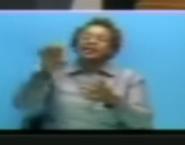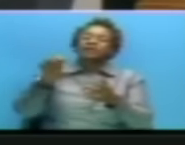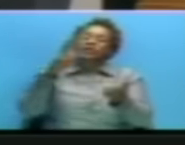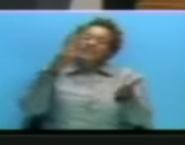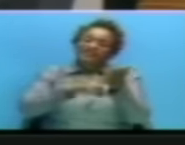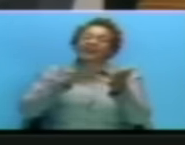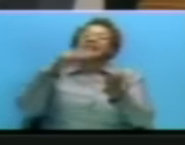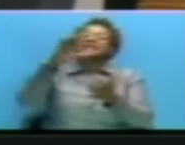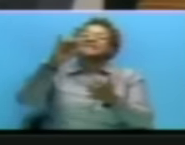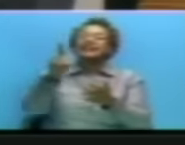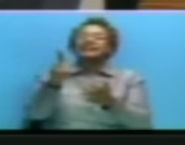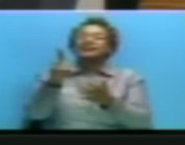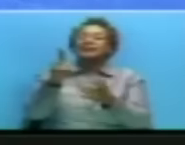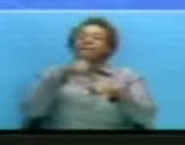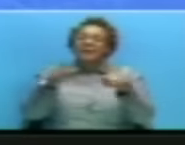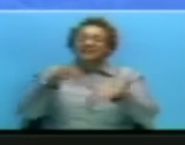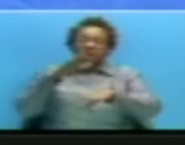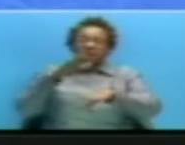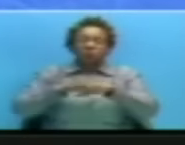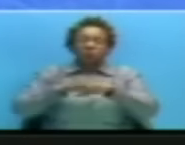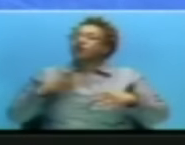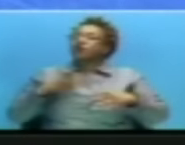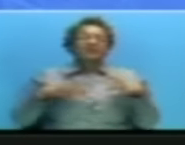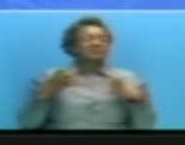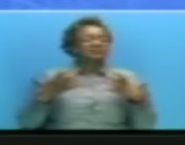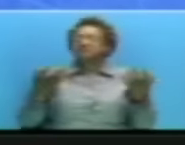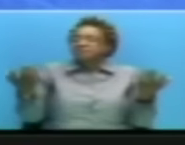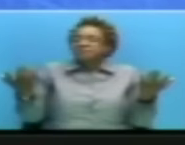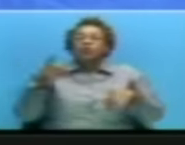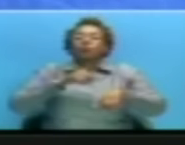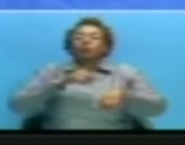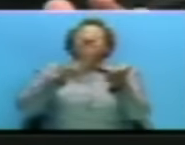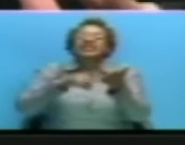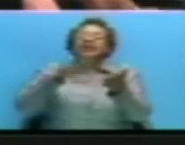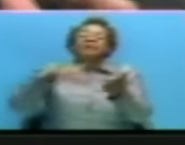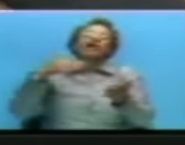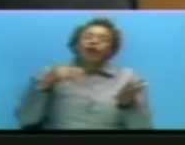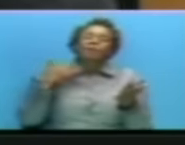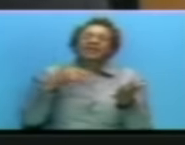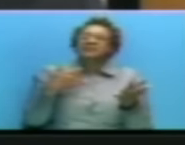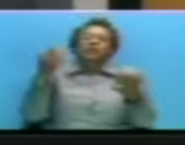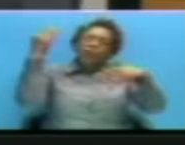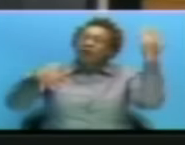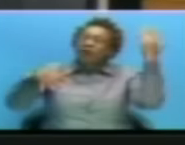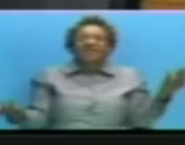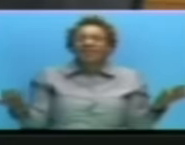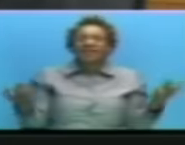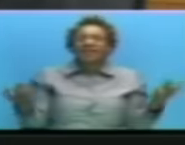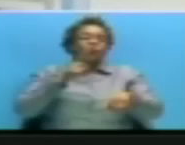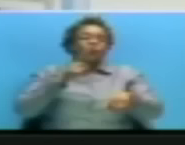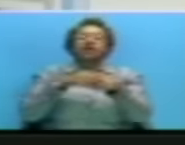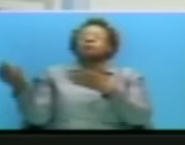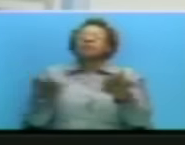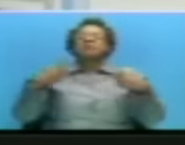the CID. We can't say that. And for sure, no, good, we can't make a claim like so that. When you're vetted by fans and you're referred, people like this, when you bring activists like